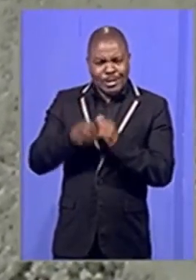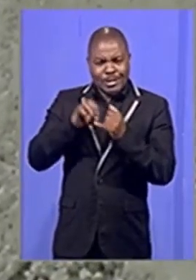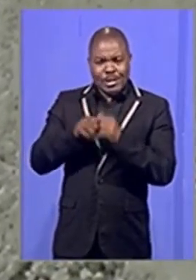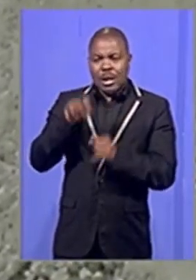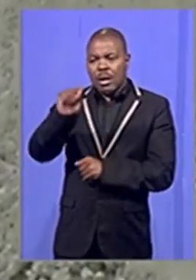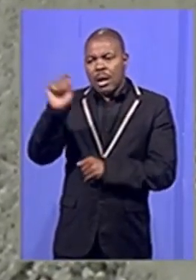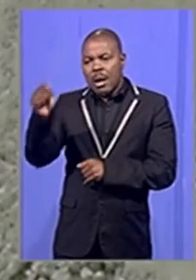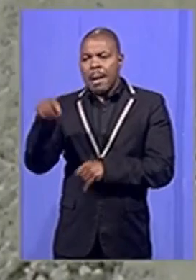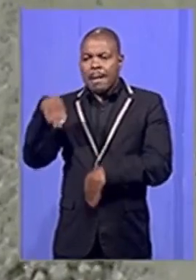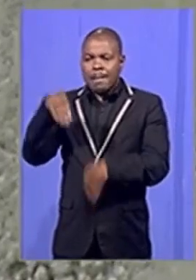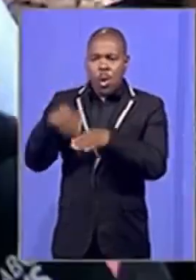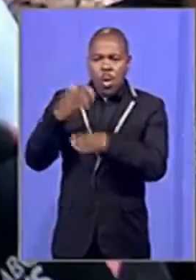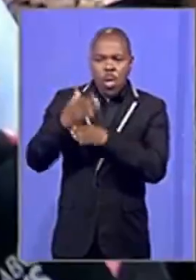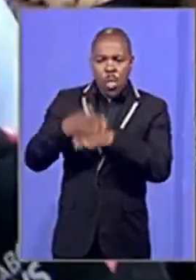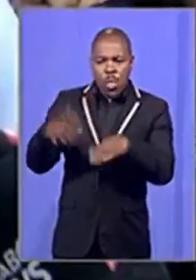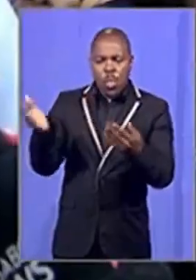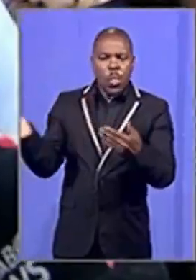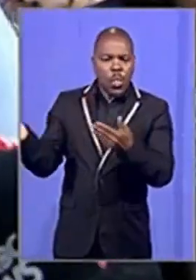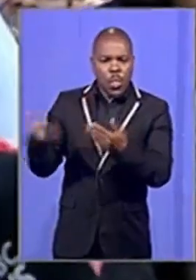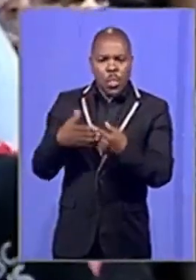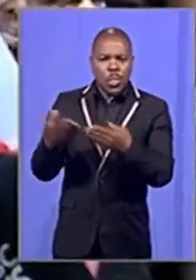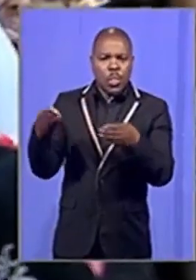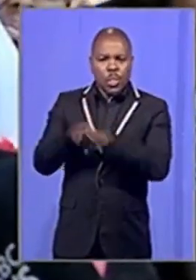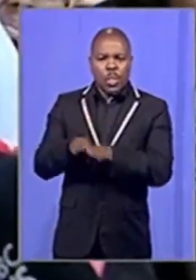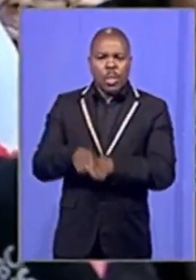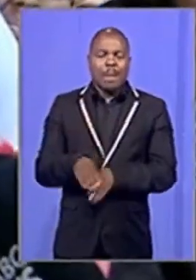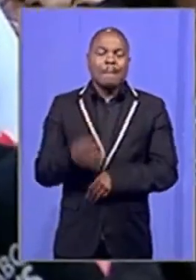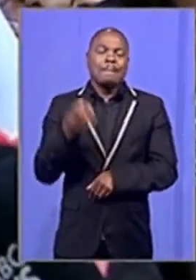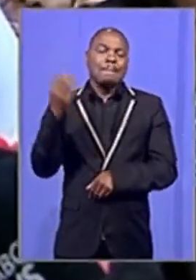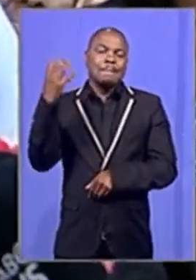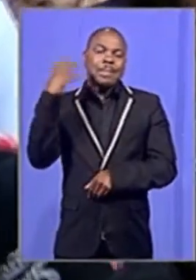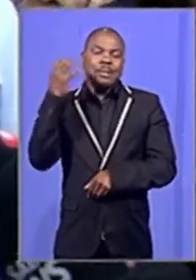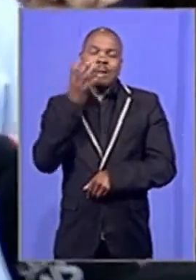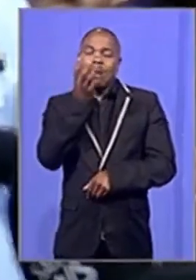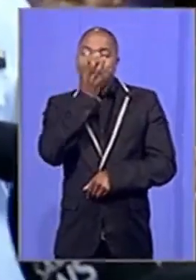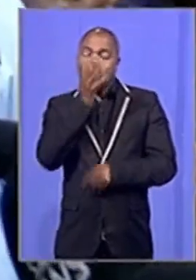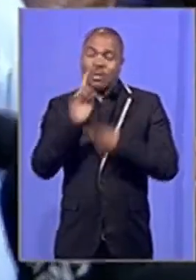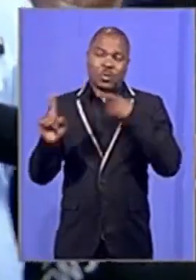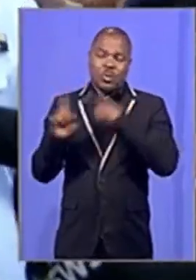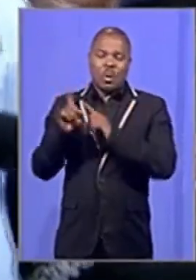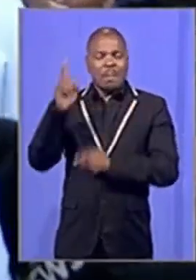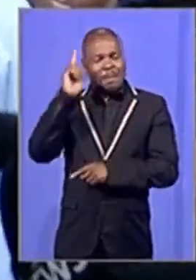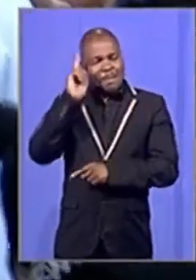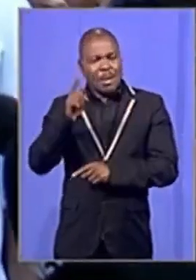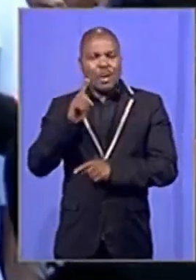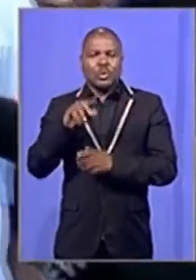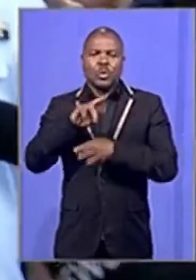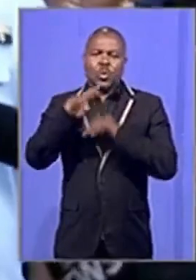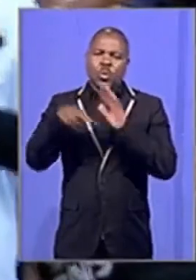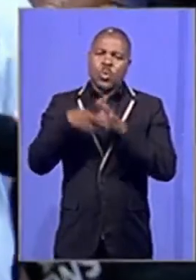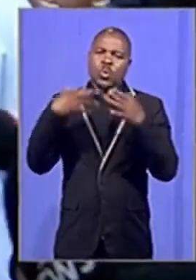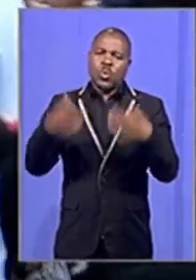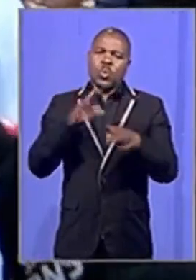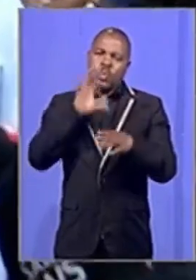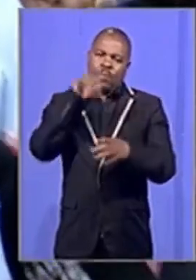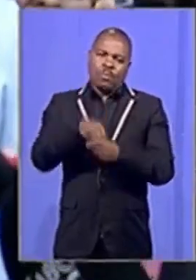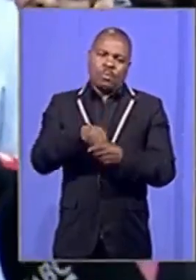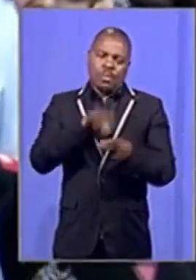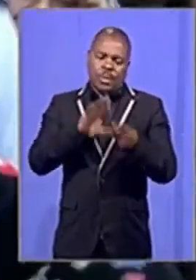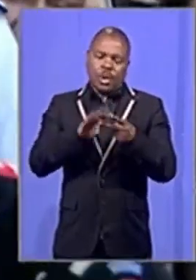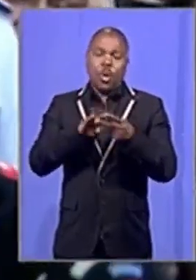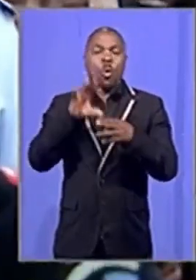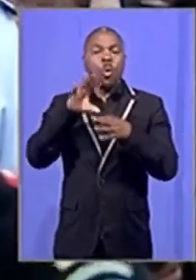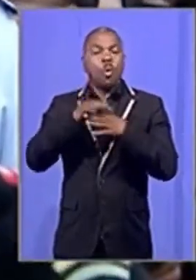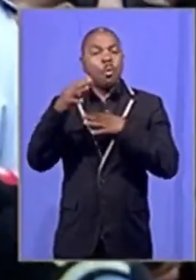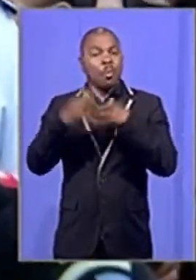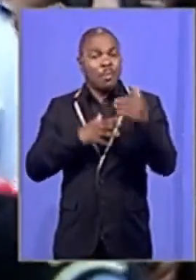meepo e sa direng ka telwa. Minister Gwede will have to play a very big role together with Home